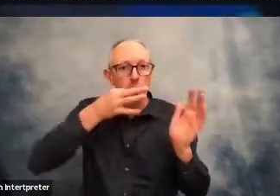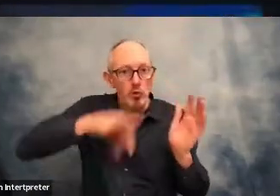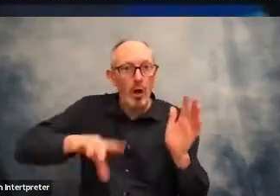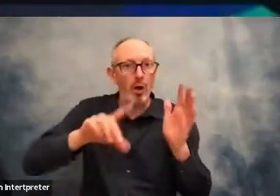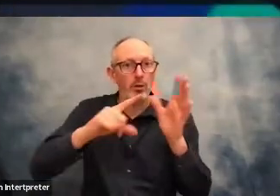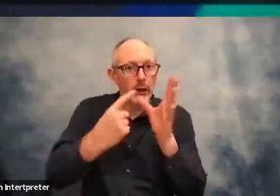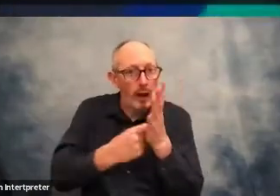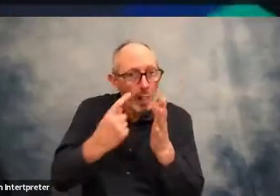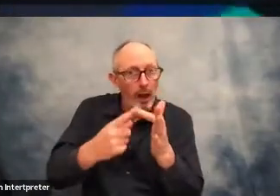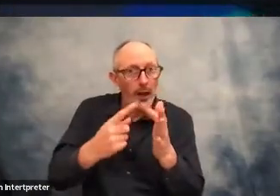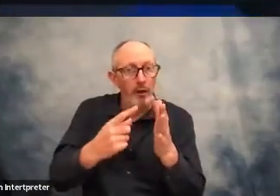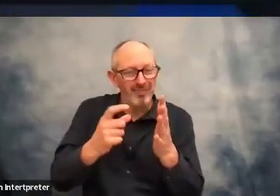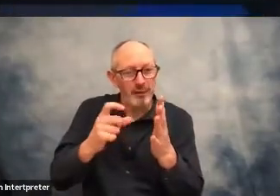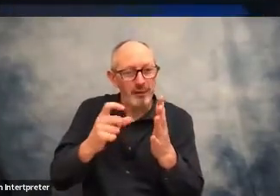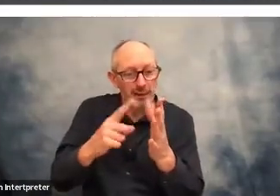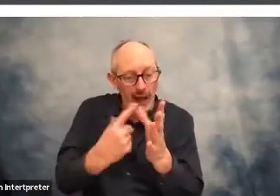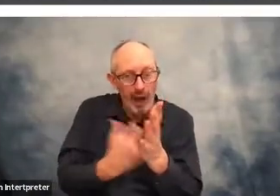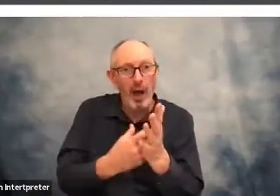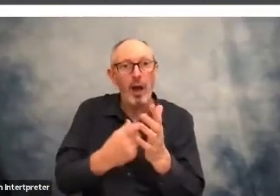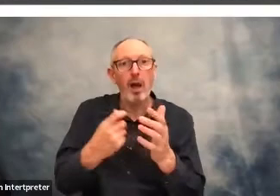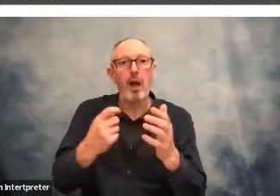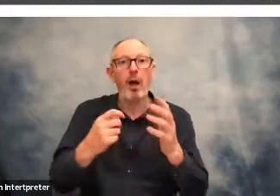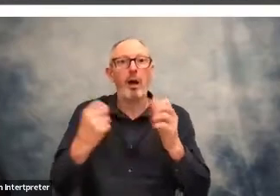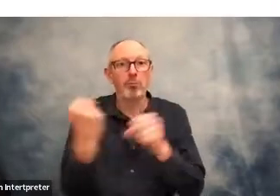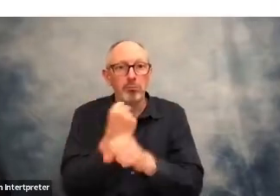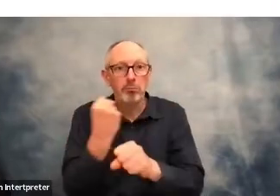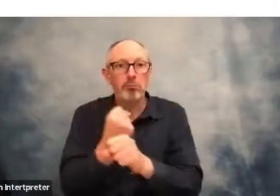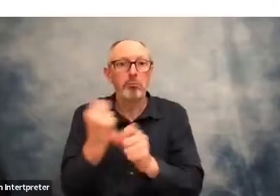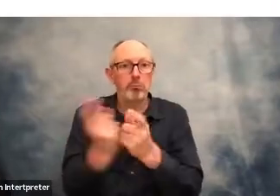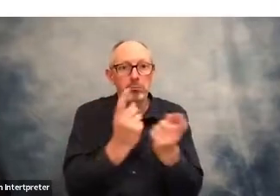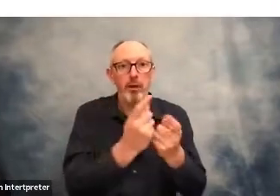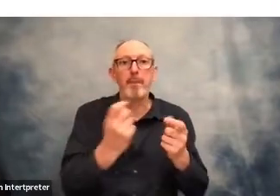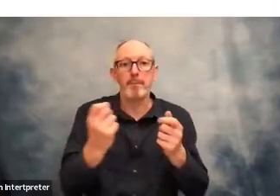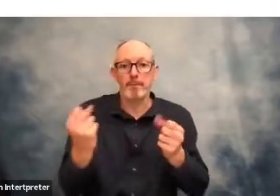Stage 2 funding to drive this innovation forward.